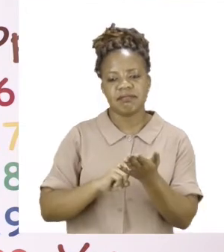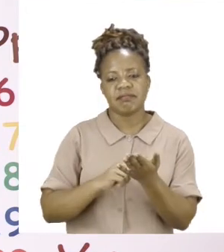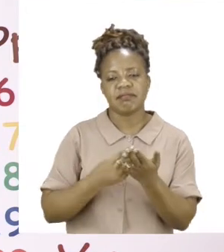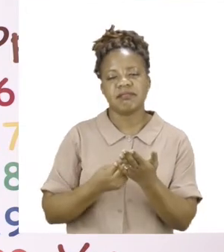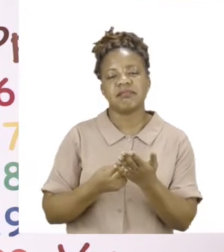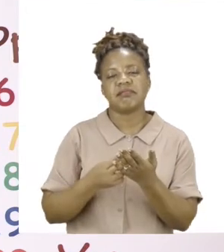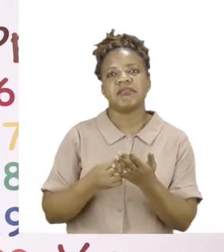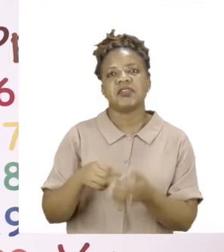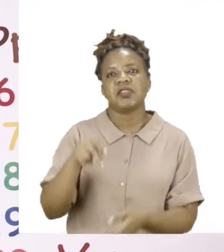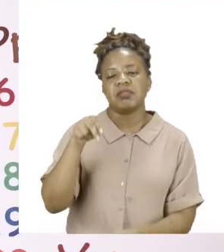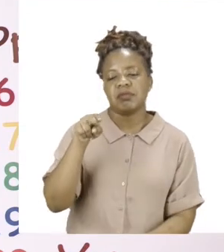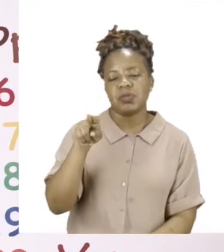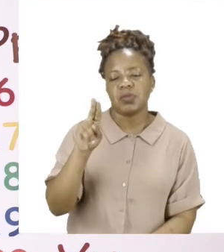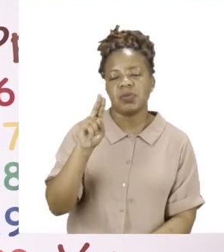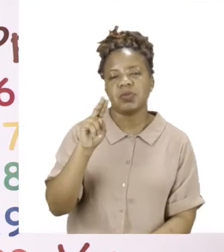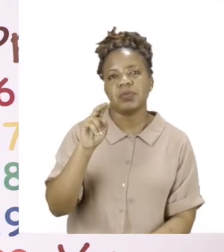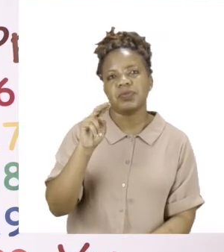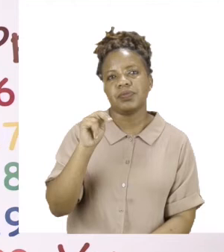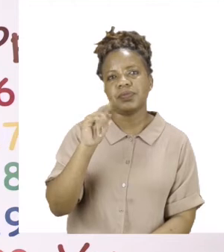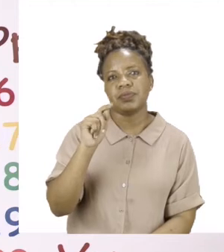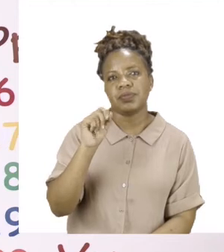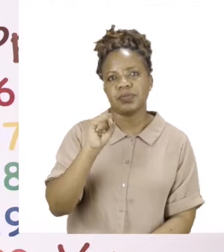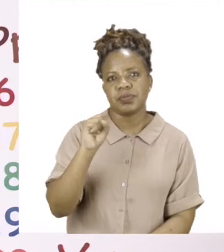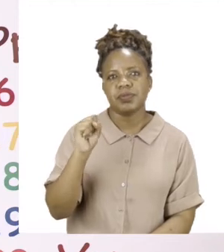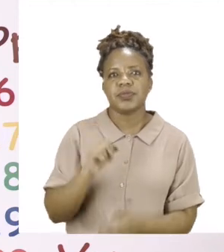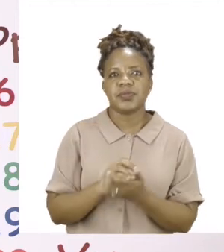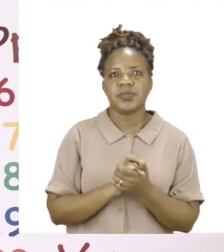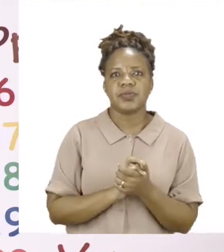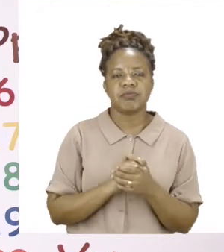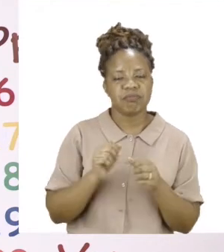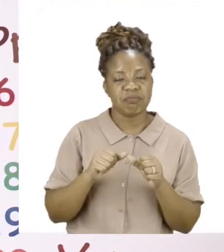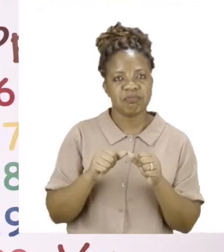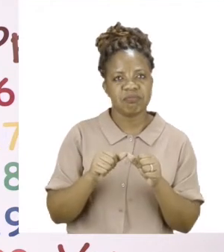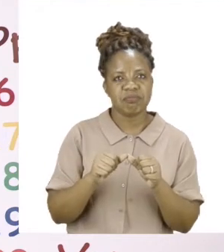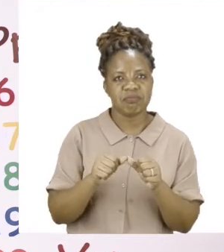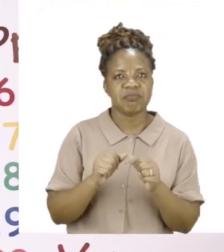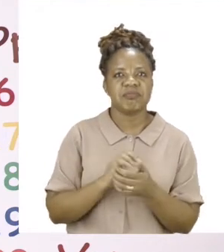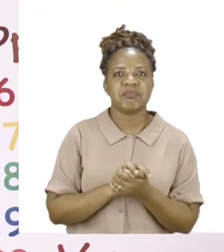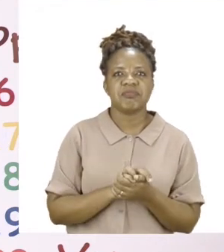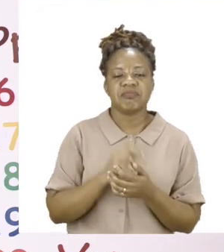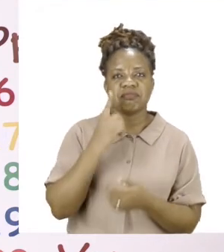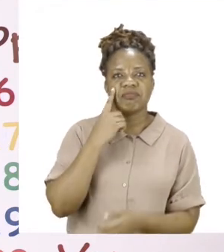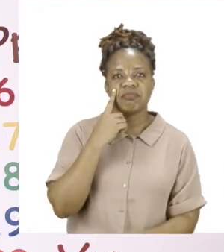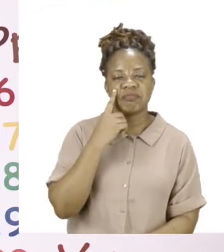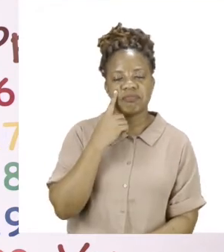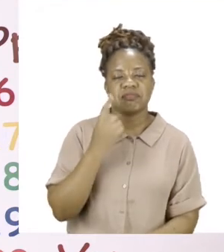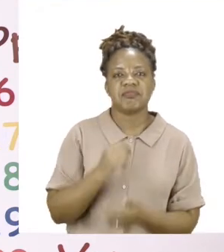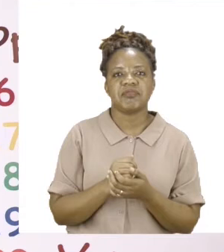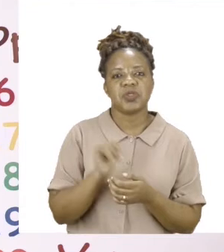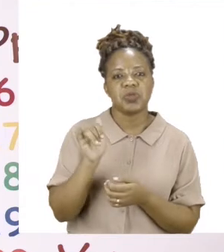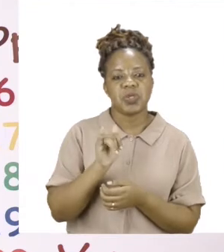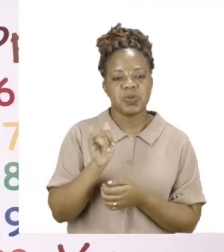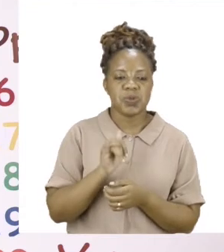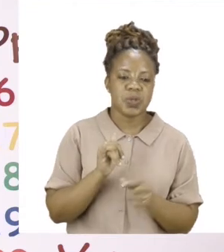Mrs. Units. So let's keep on going. Remember, we want to find the least to the greatest. So we keep going up the